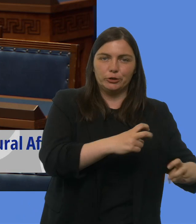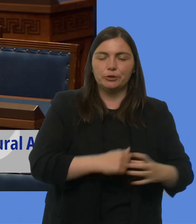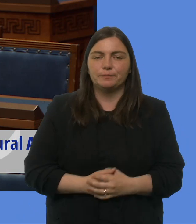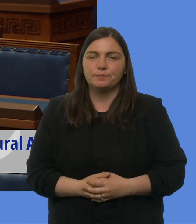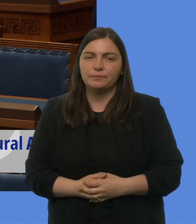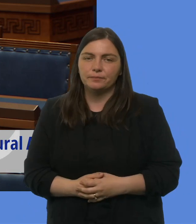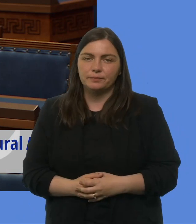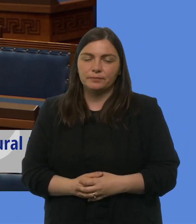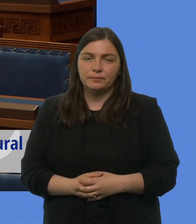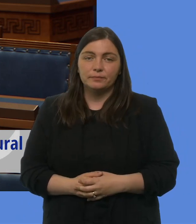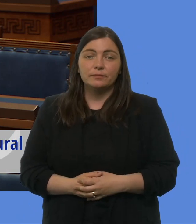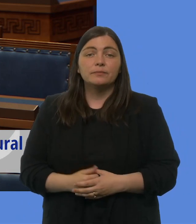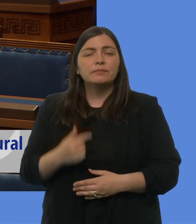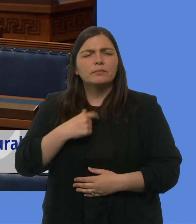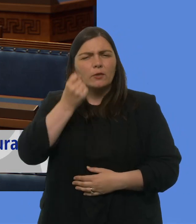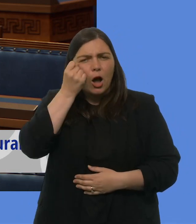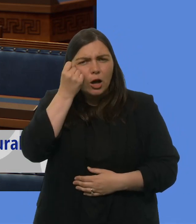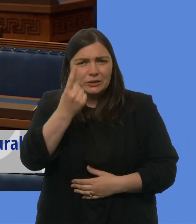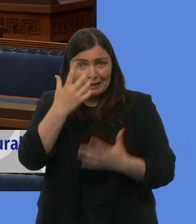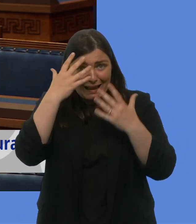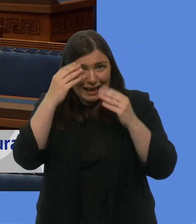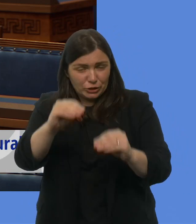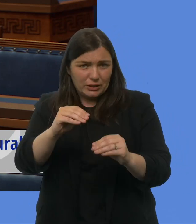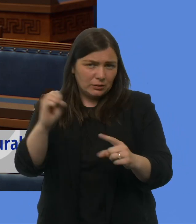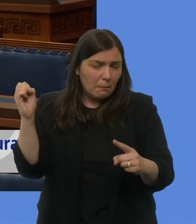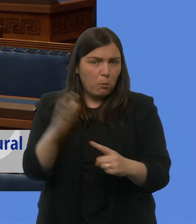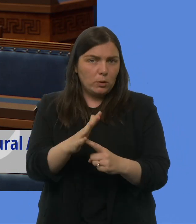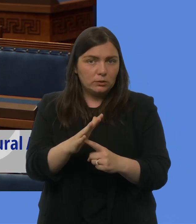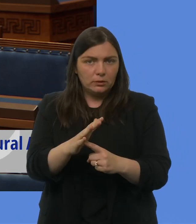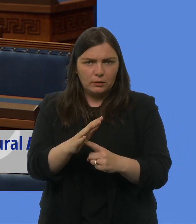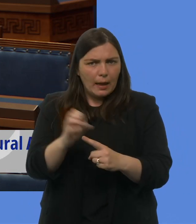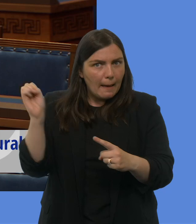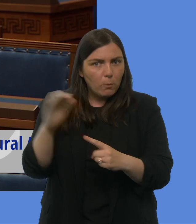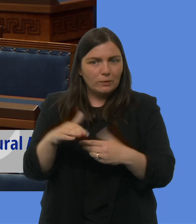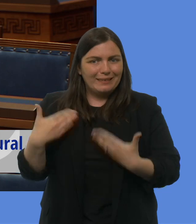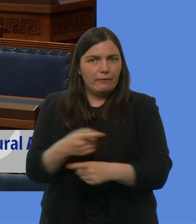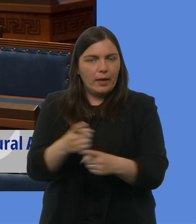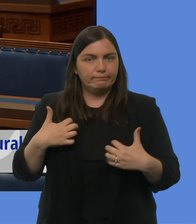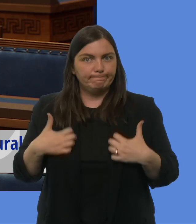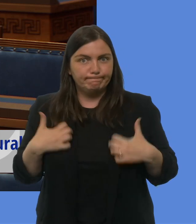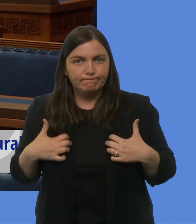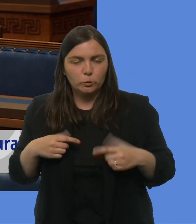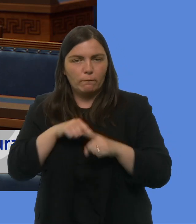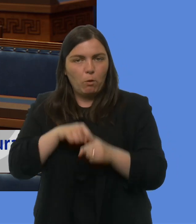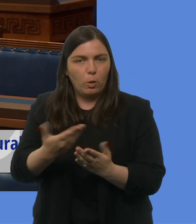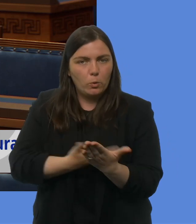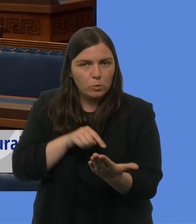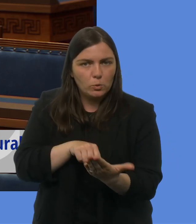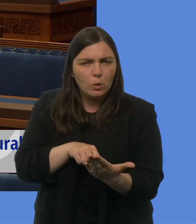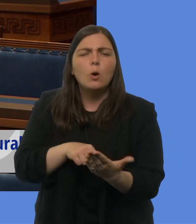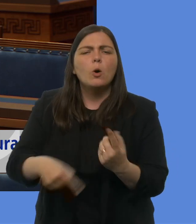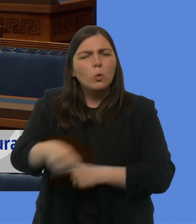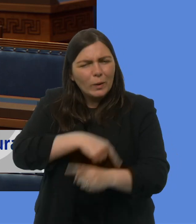trailed. I understand the importance of education and incentivication, and it is a key pillar of the Loughnane plan. But we also need